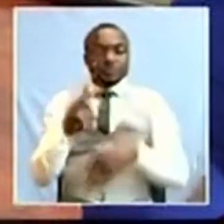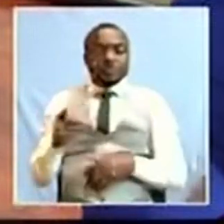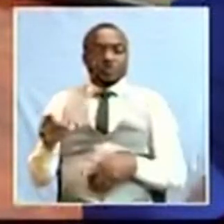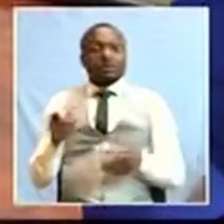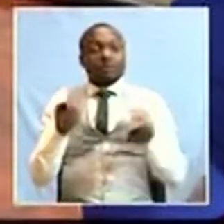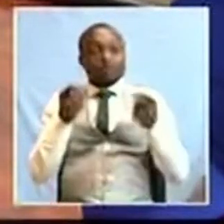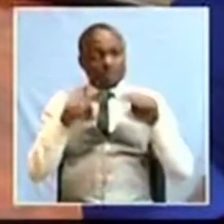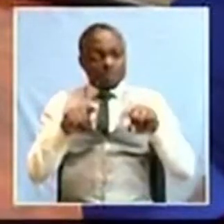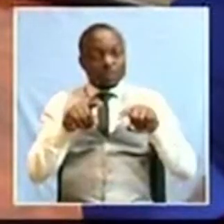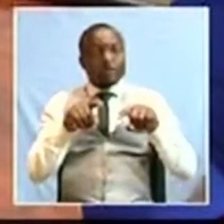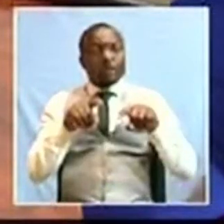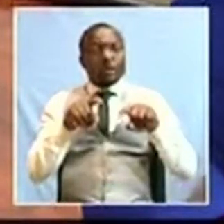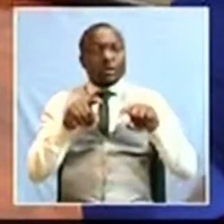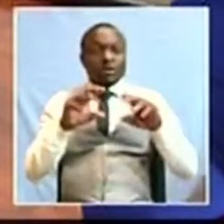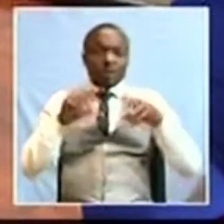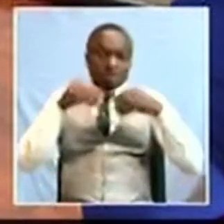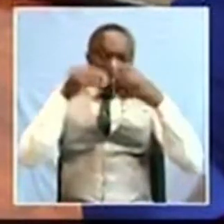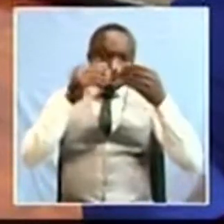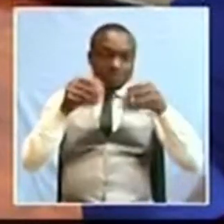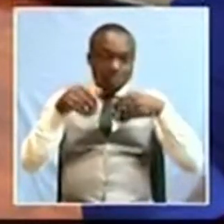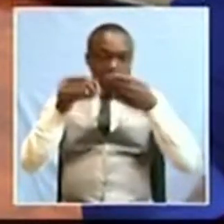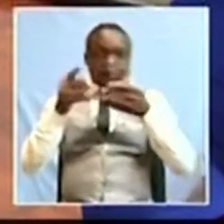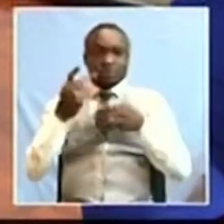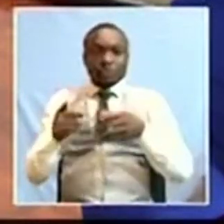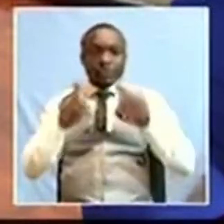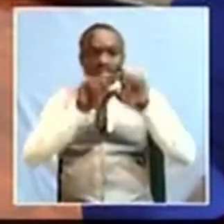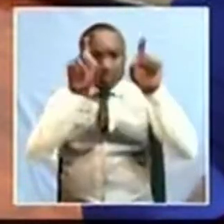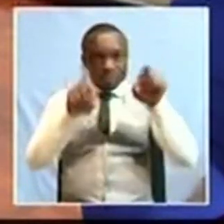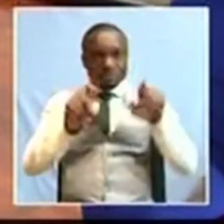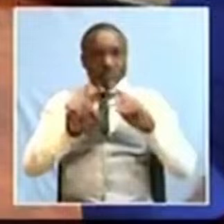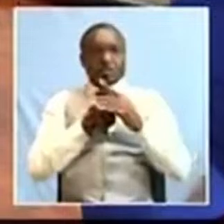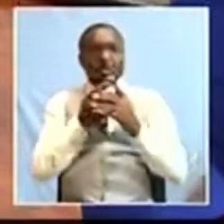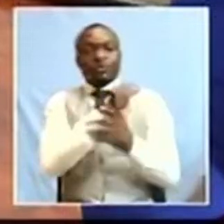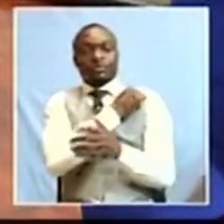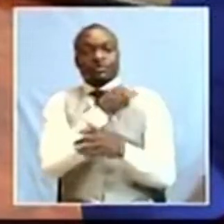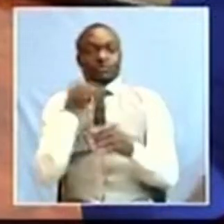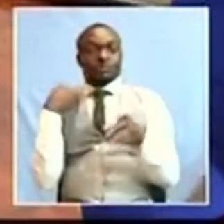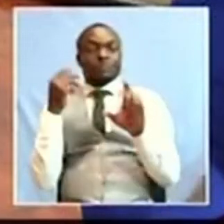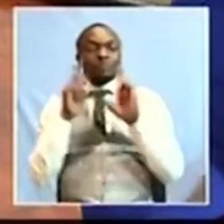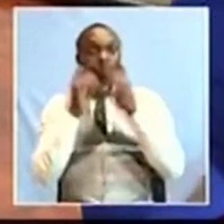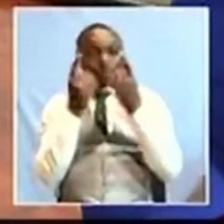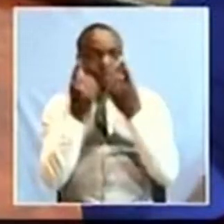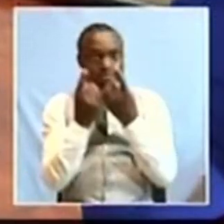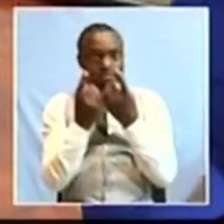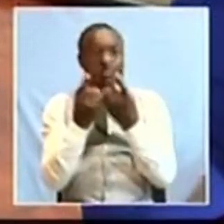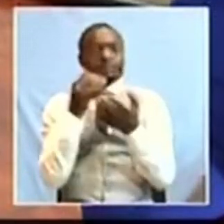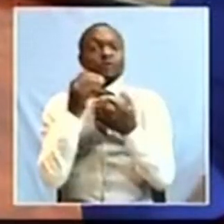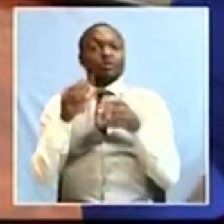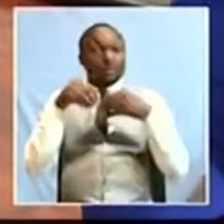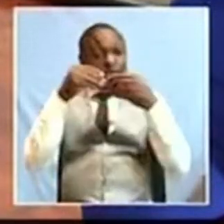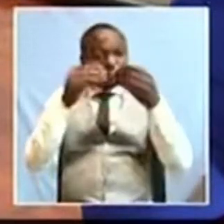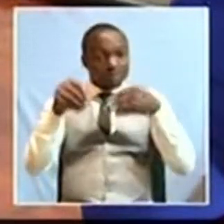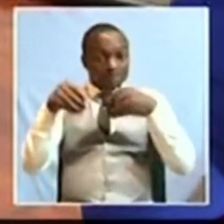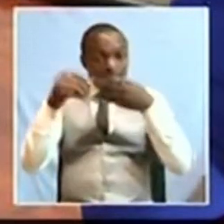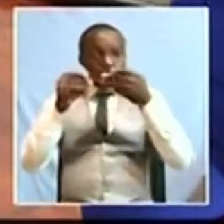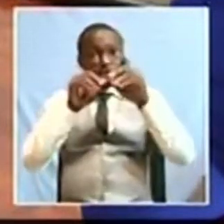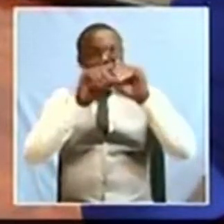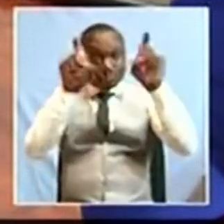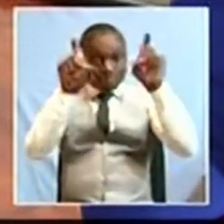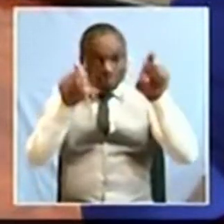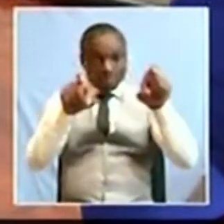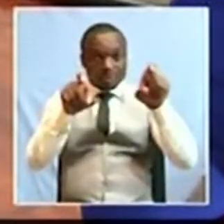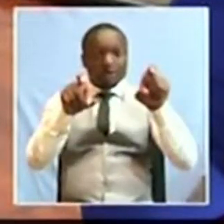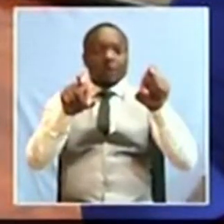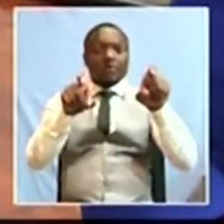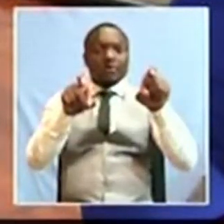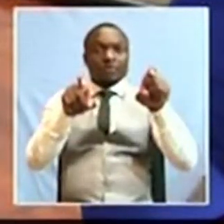the titling program will commence in MONZE district. The issuance of certificates of